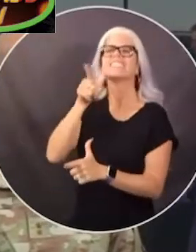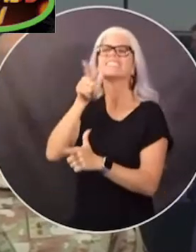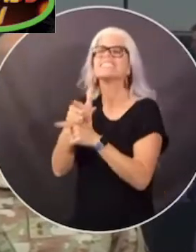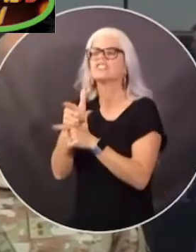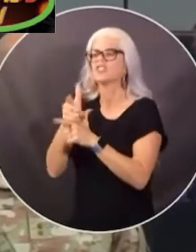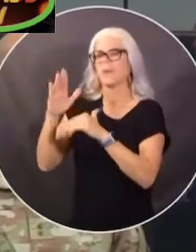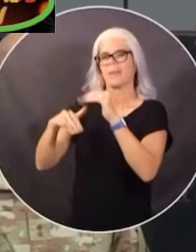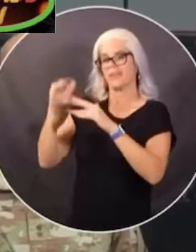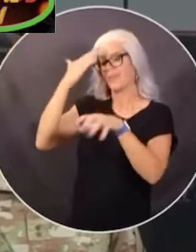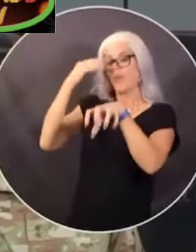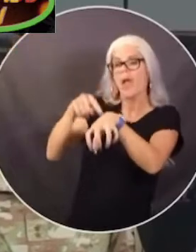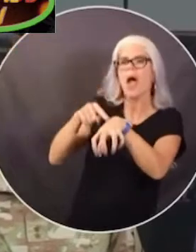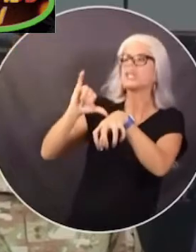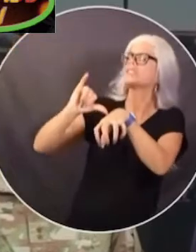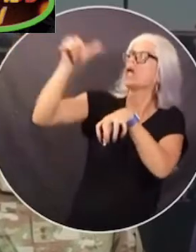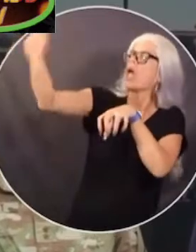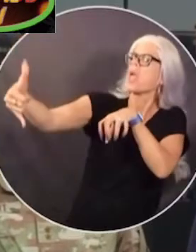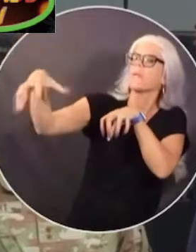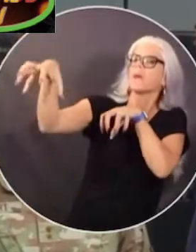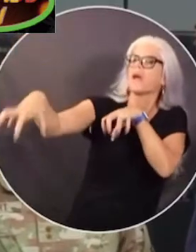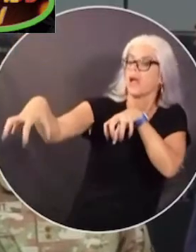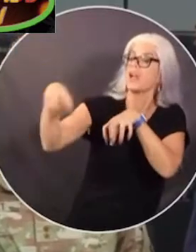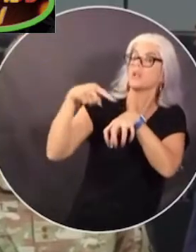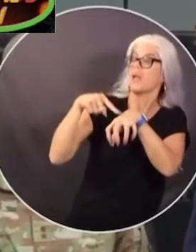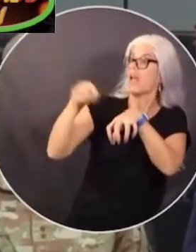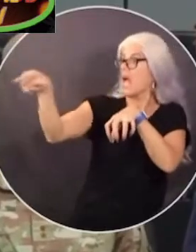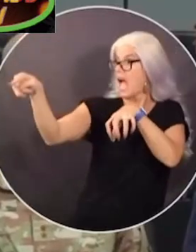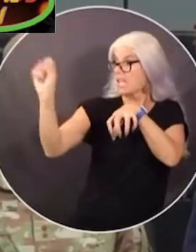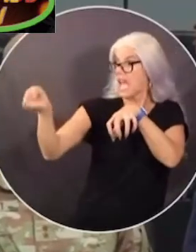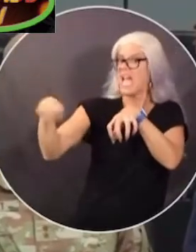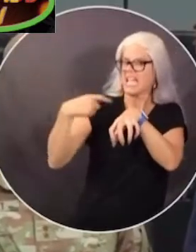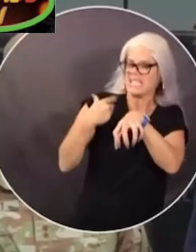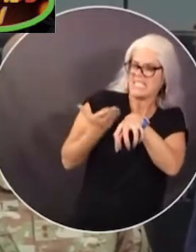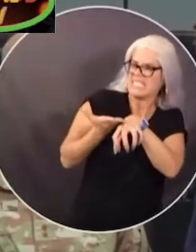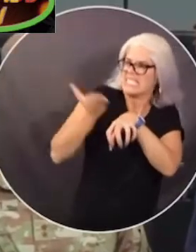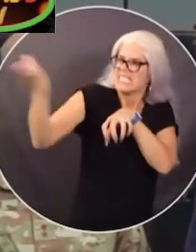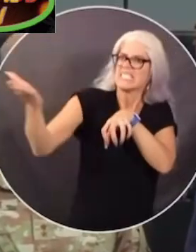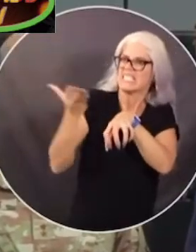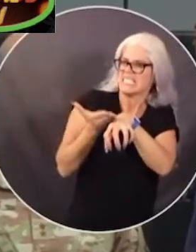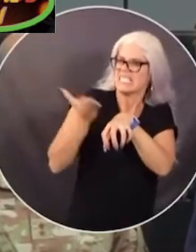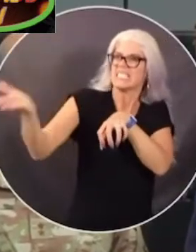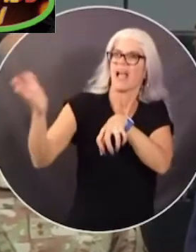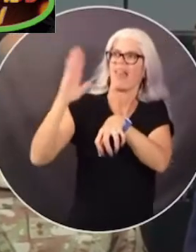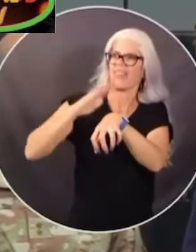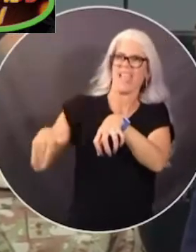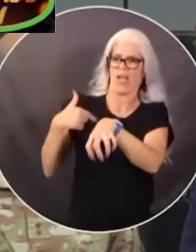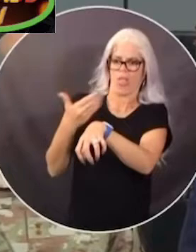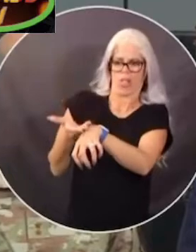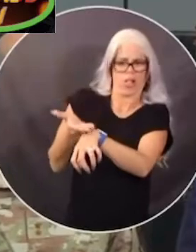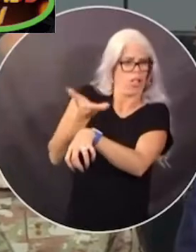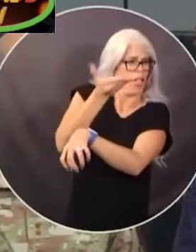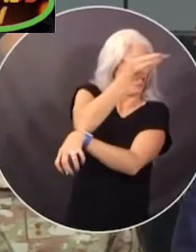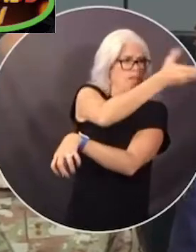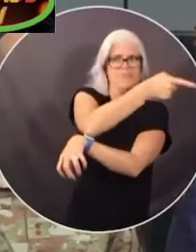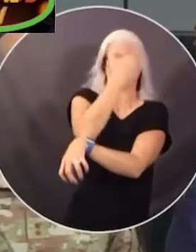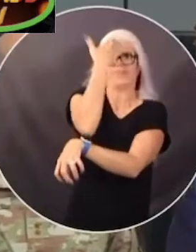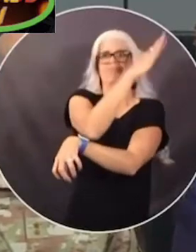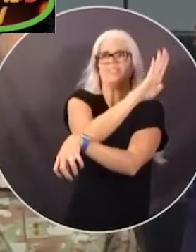makes that kind of transfer a lot easier and less stressful on the individuals who have to change their environment.